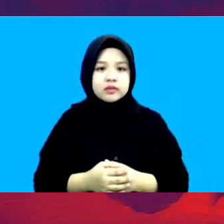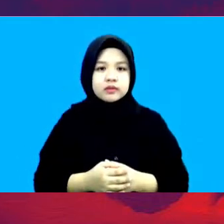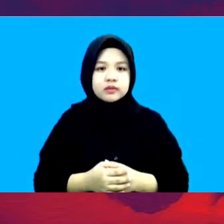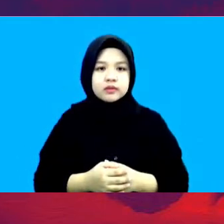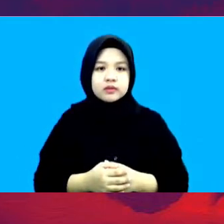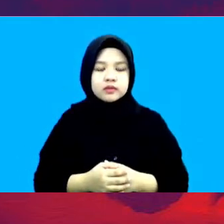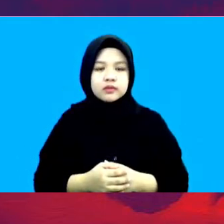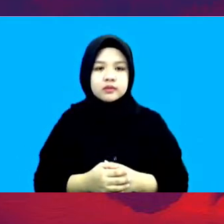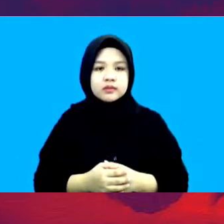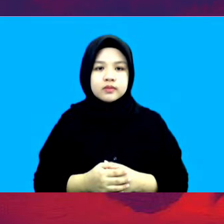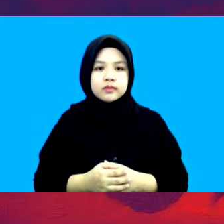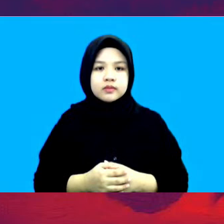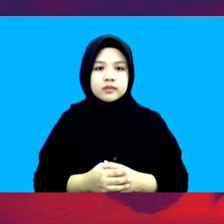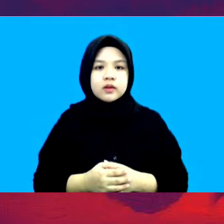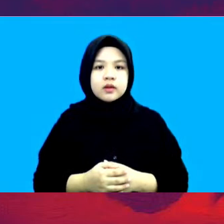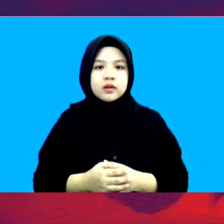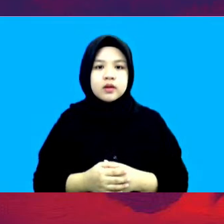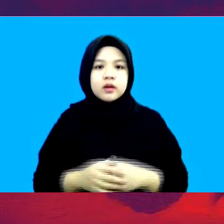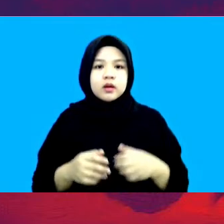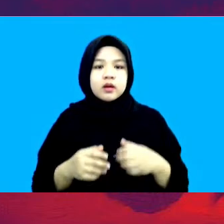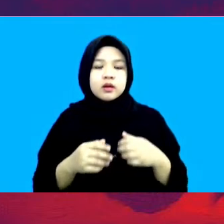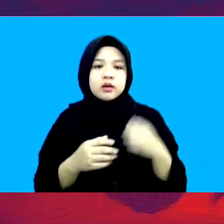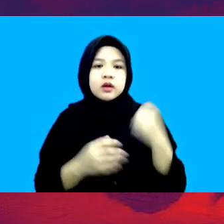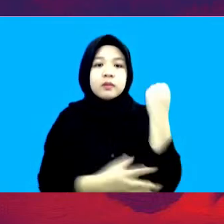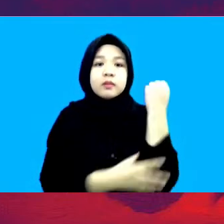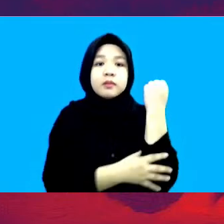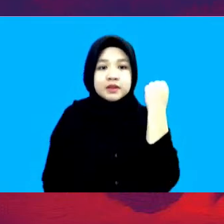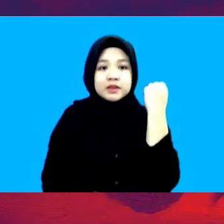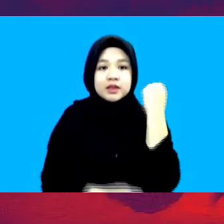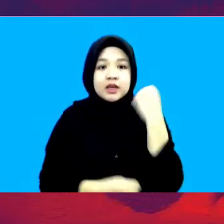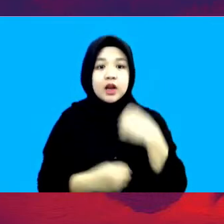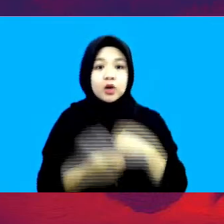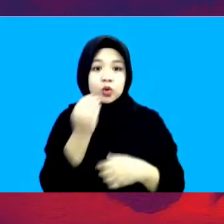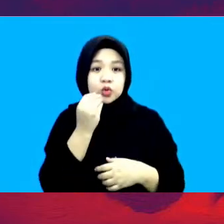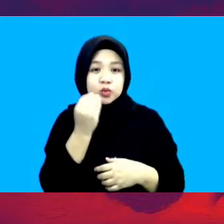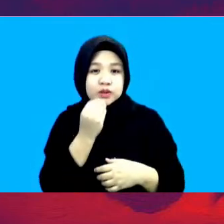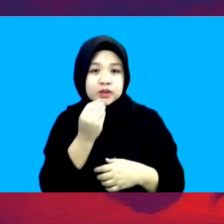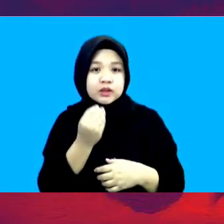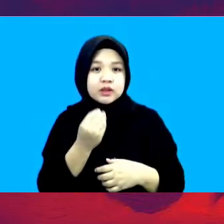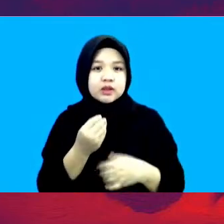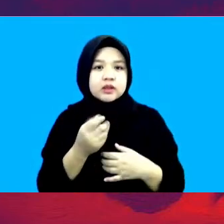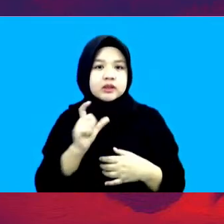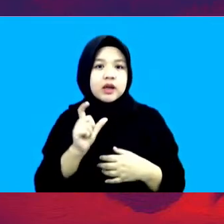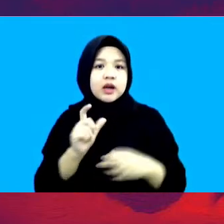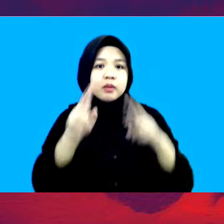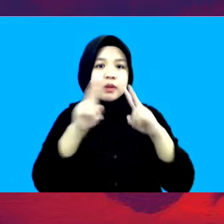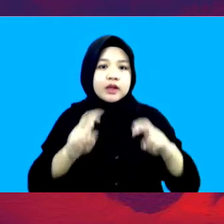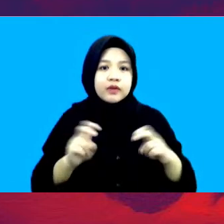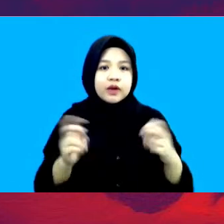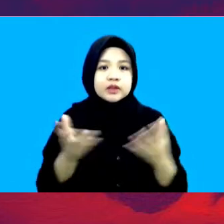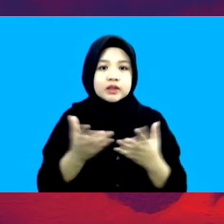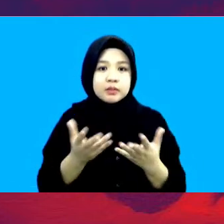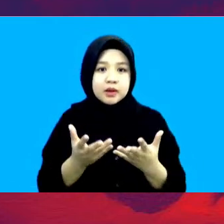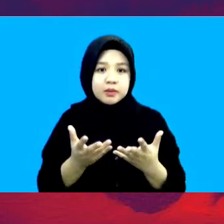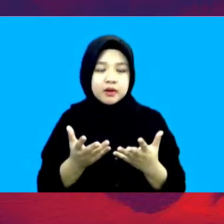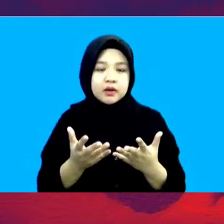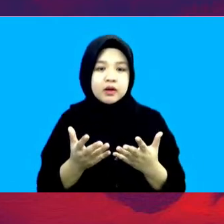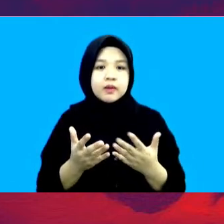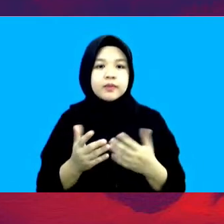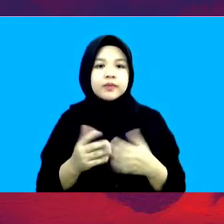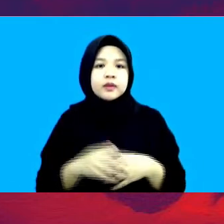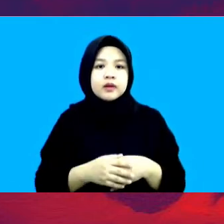target 1.2? Does it say 2.1? My apologies, I didn't even notice. Today's focus is